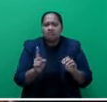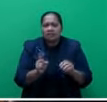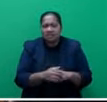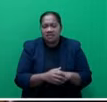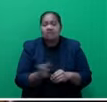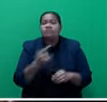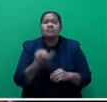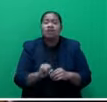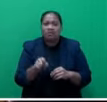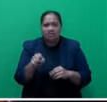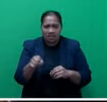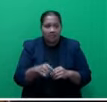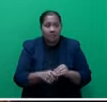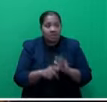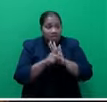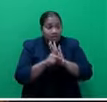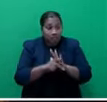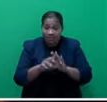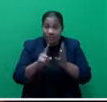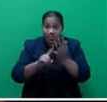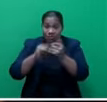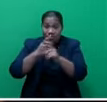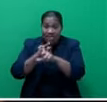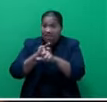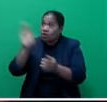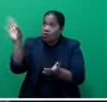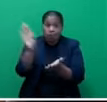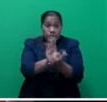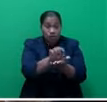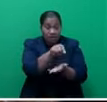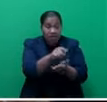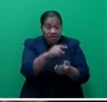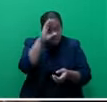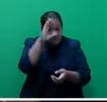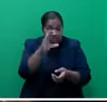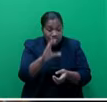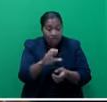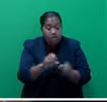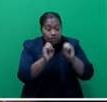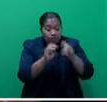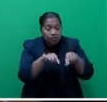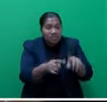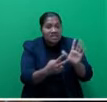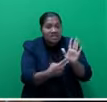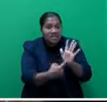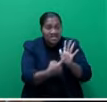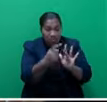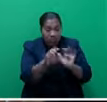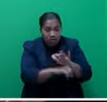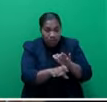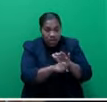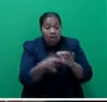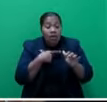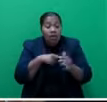the US and the UK, who are financial donors to that country, to put in place an anti-corruption specialized court, because the money